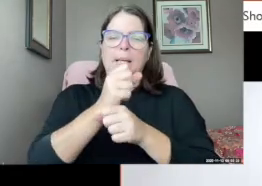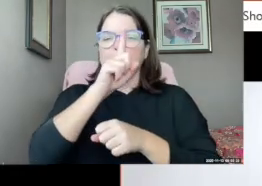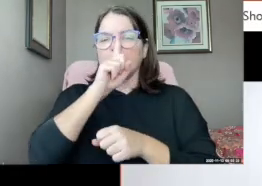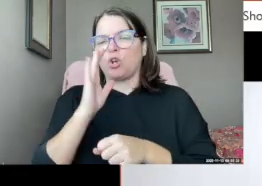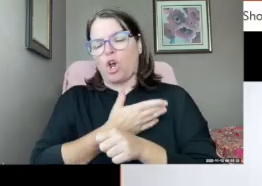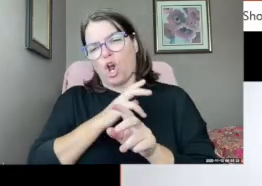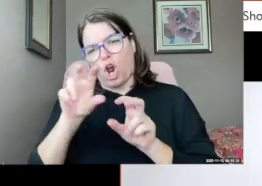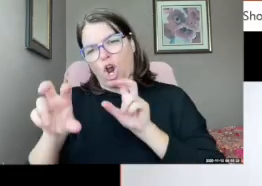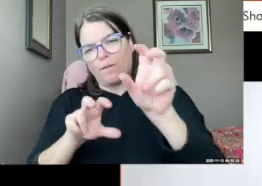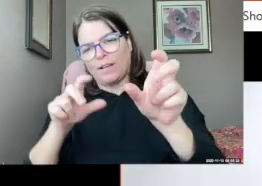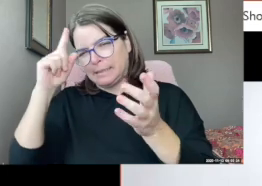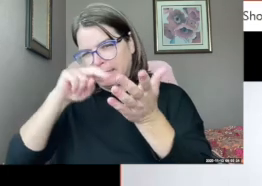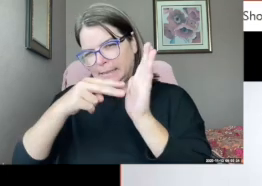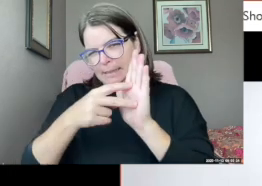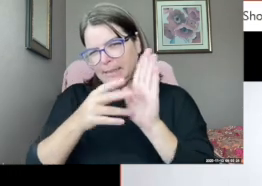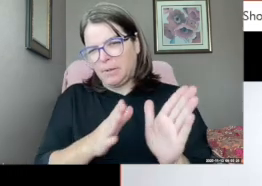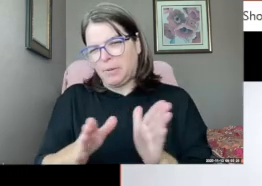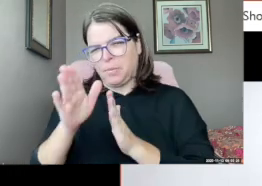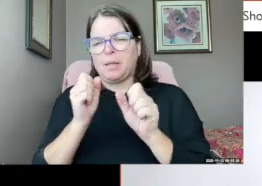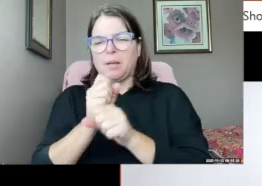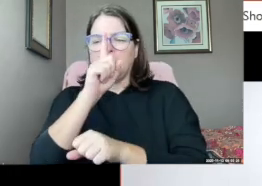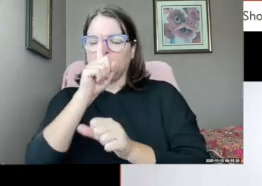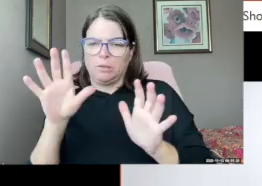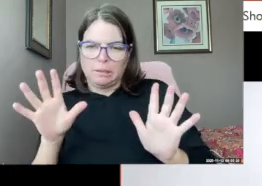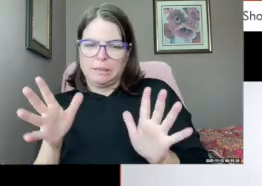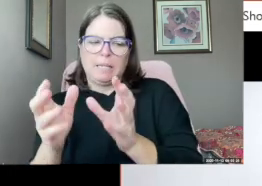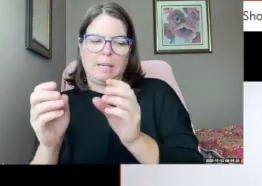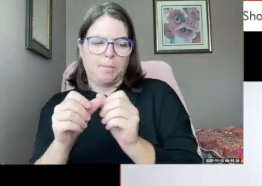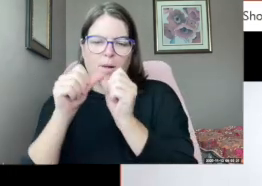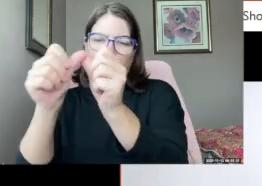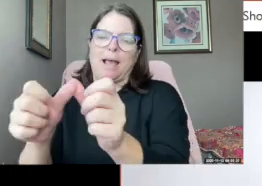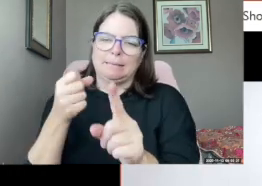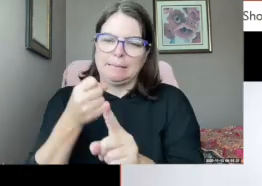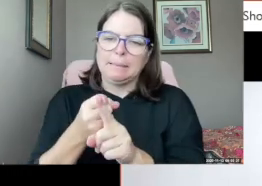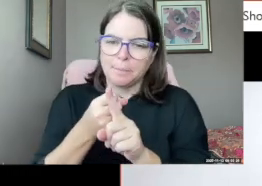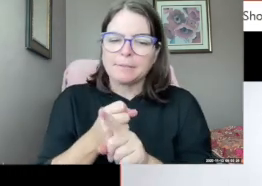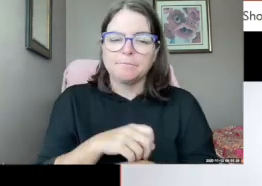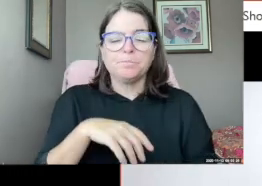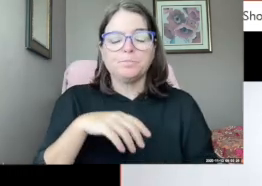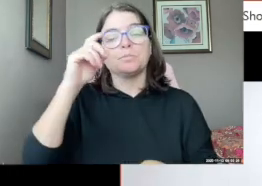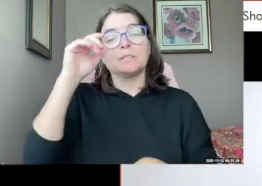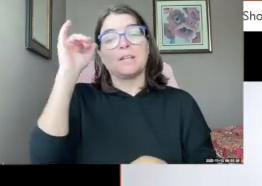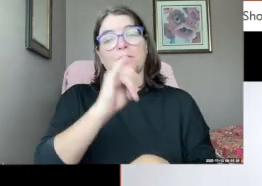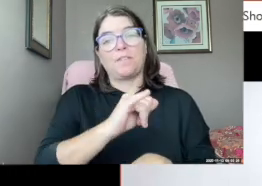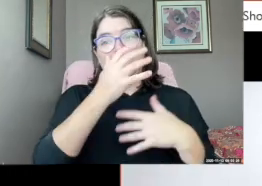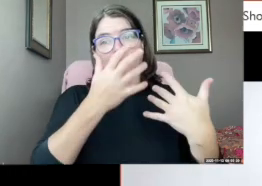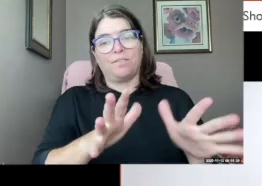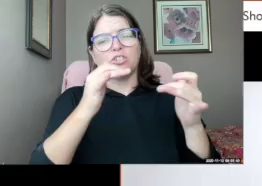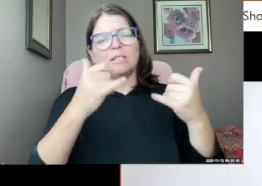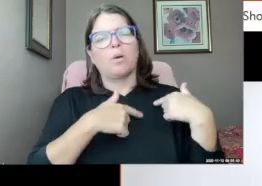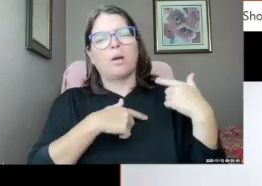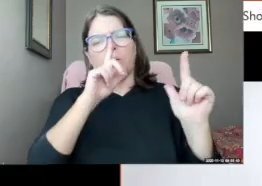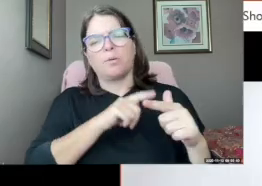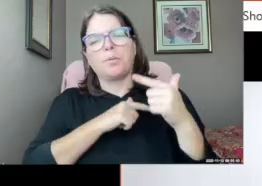and ensure our investments are deliberate and positioned to drive lasting impact. With that, I'll hand